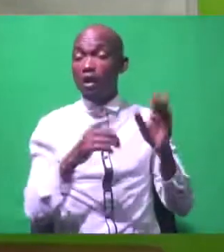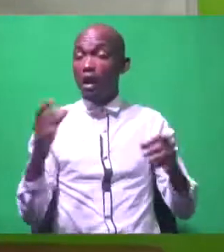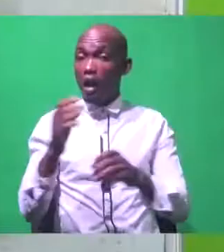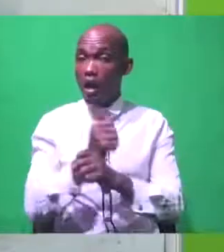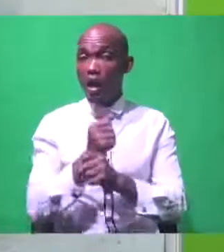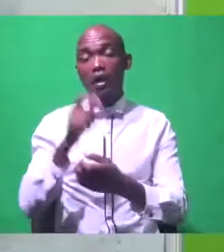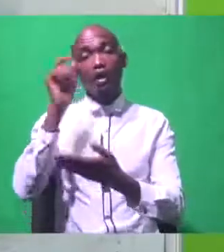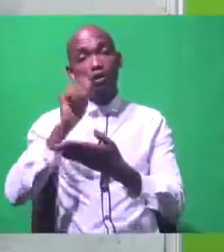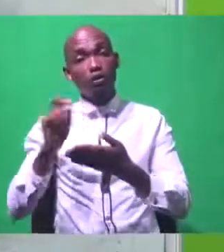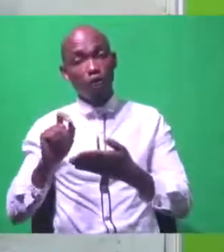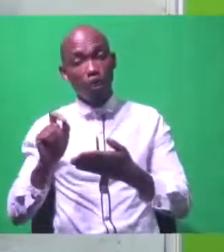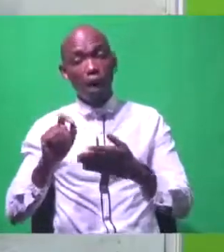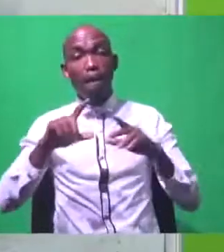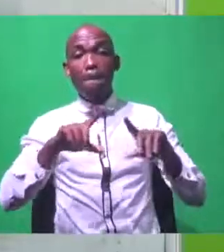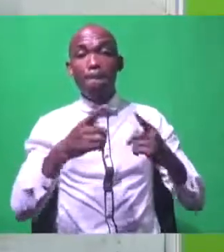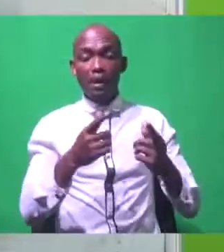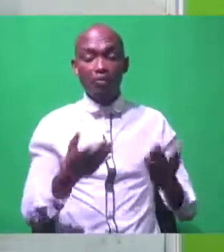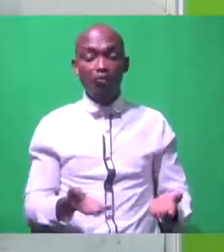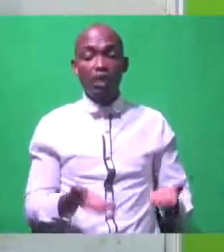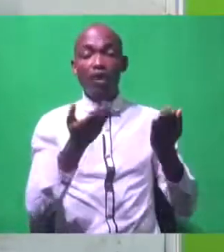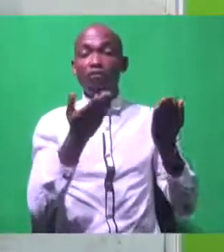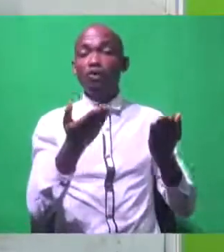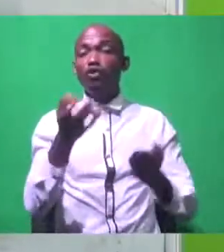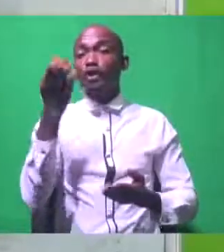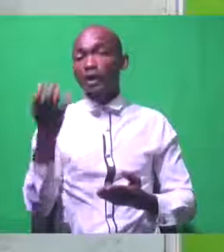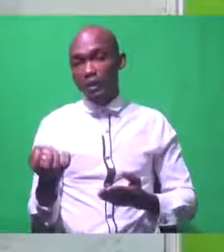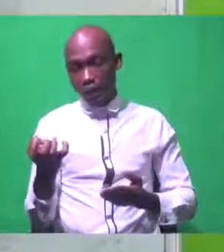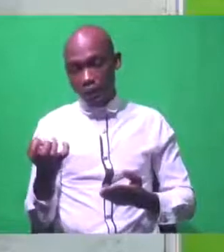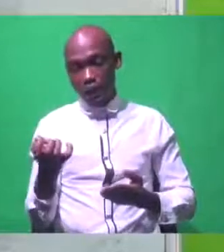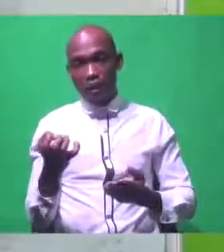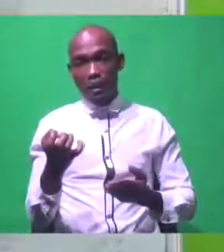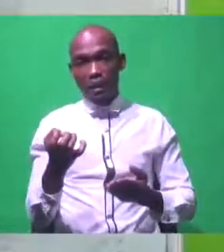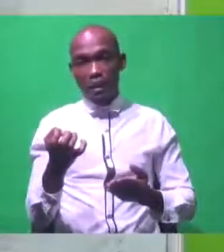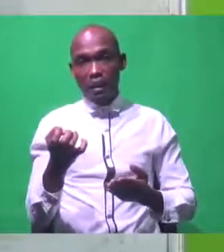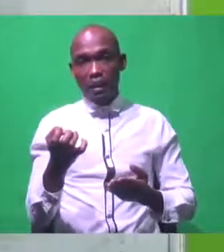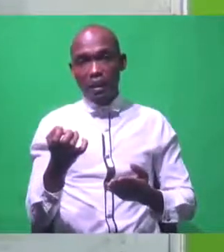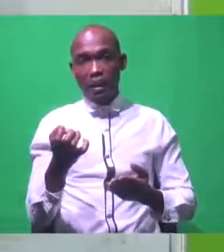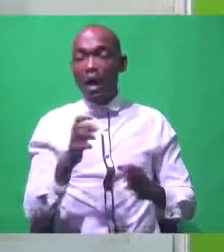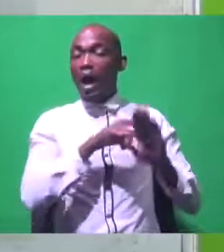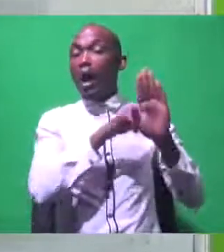Unfortunately, these our fellow Africans,